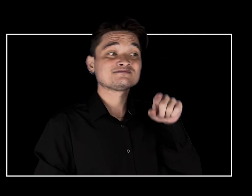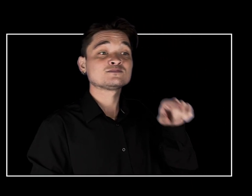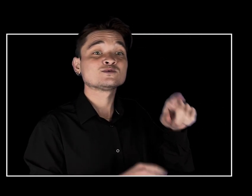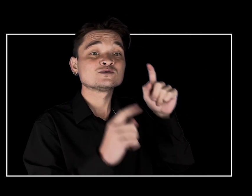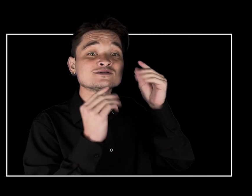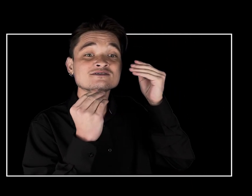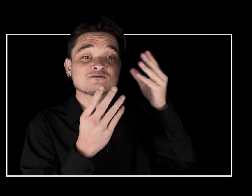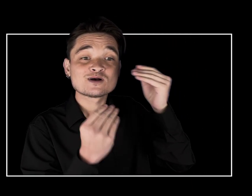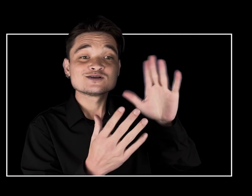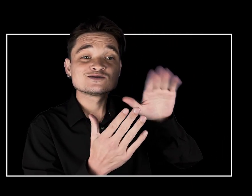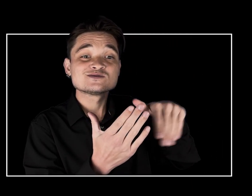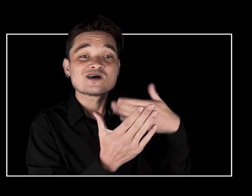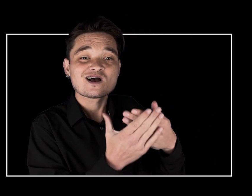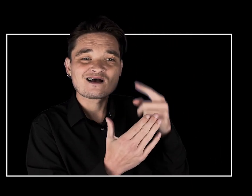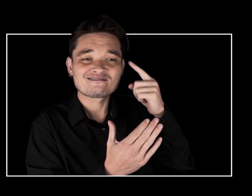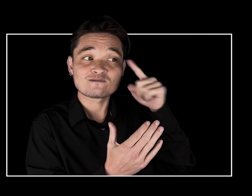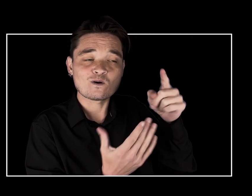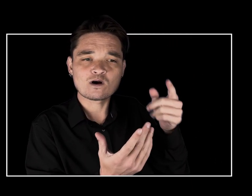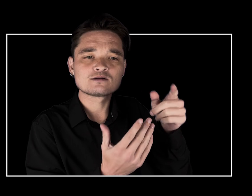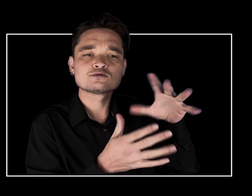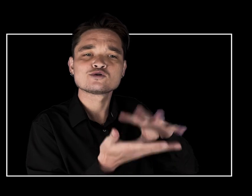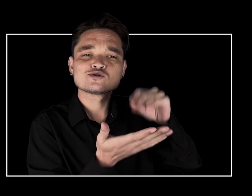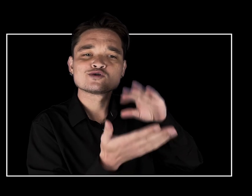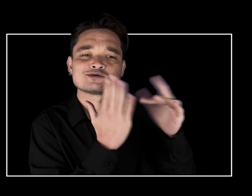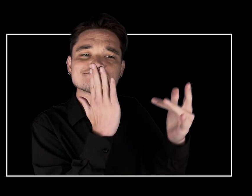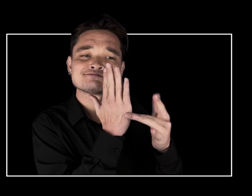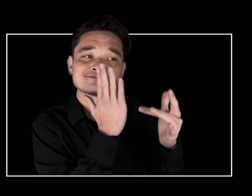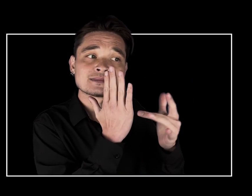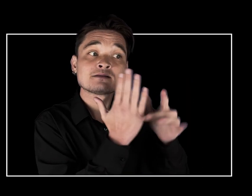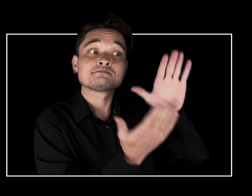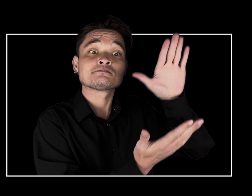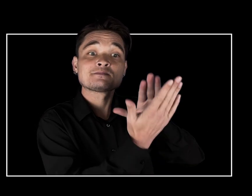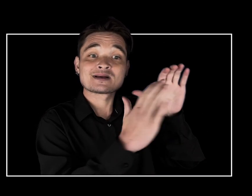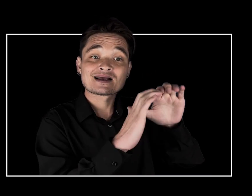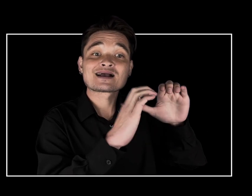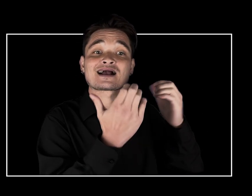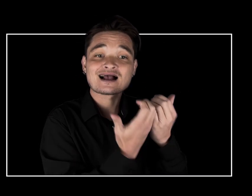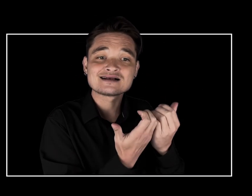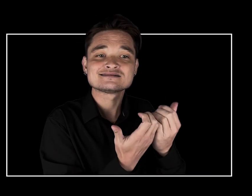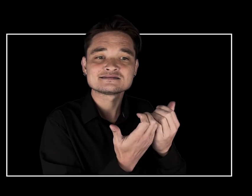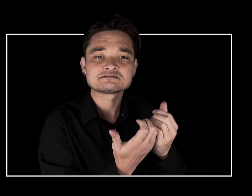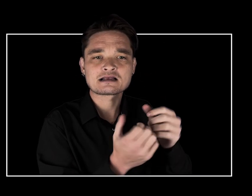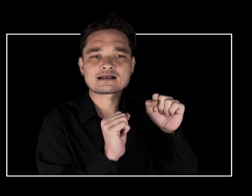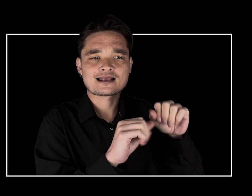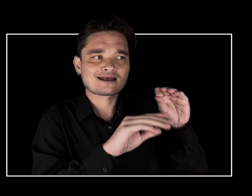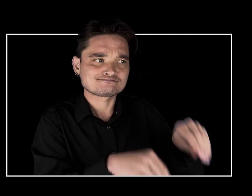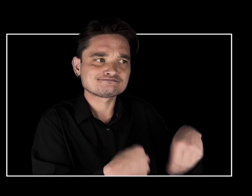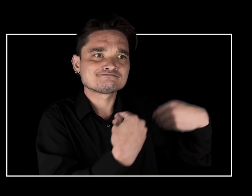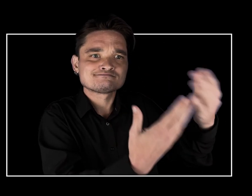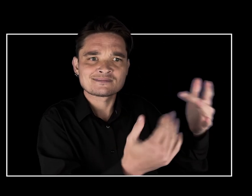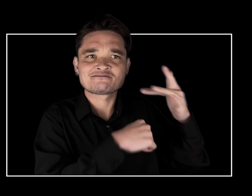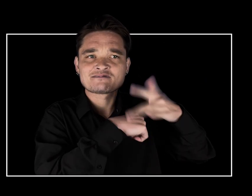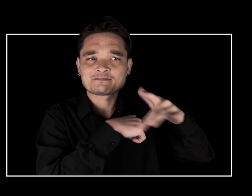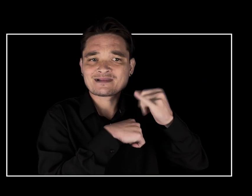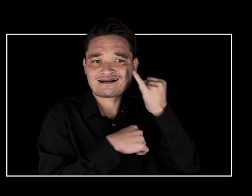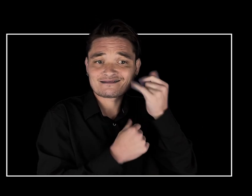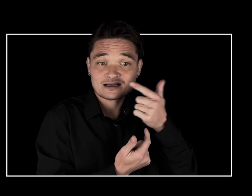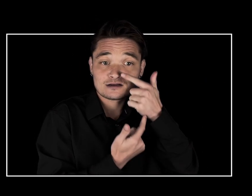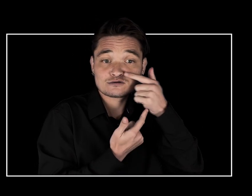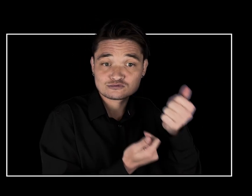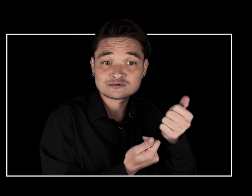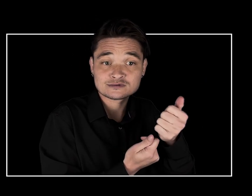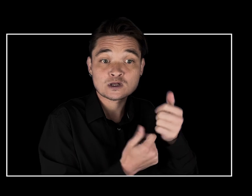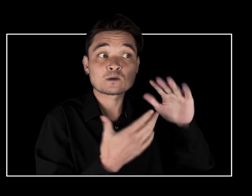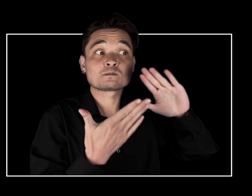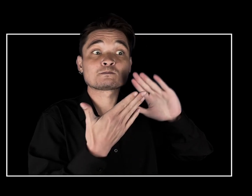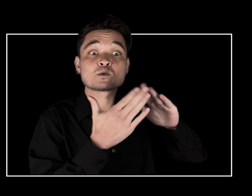certificate proving you know these techniques, in-person classes that have you practice bleeding control skills are available. If